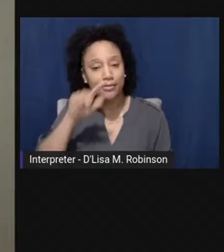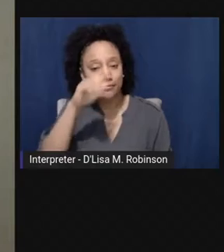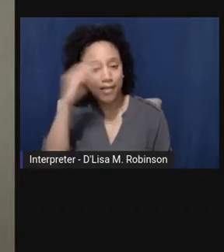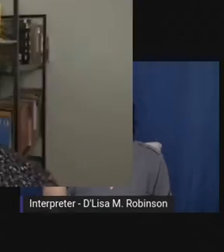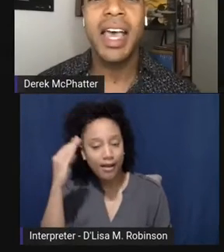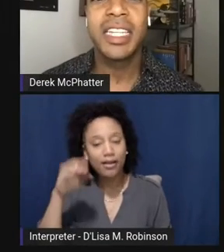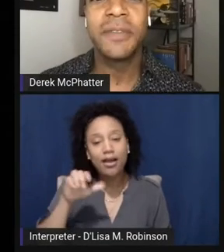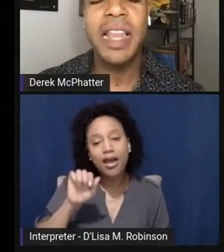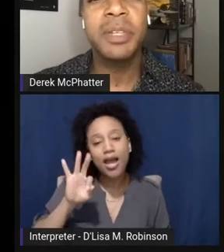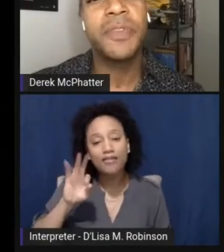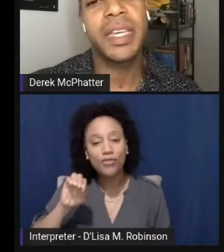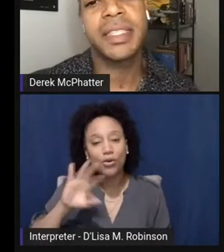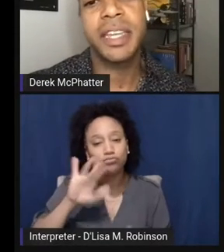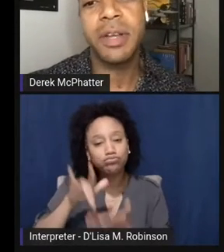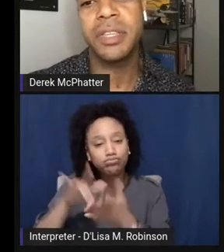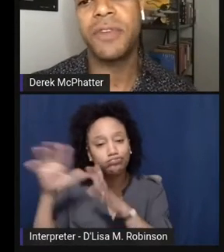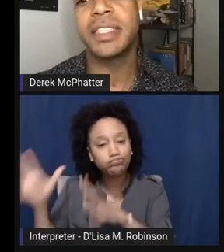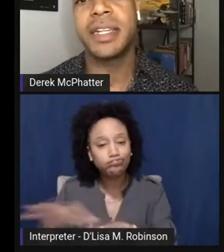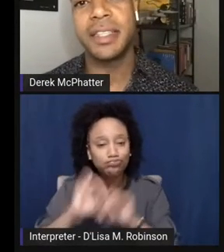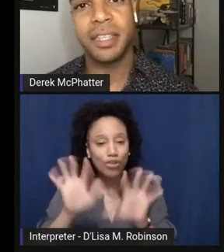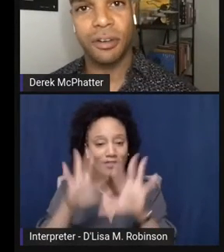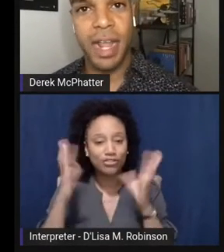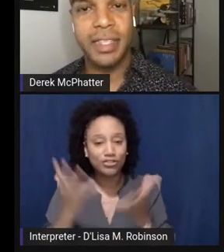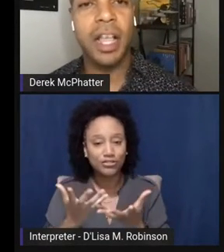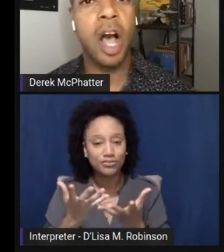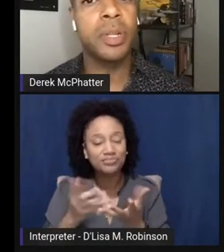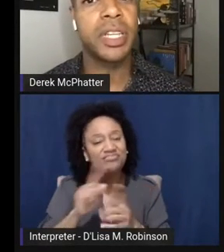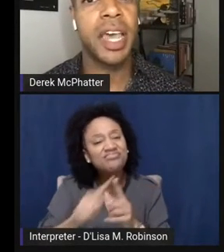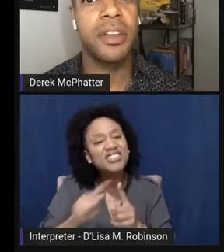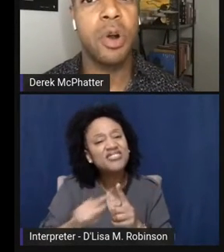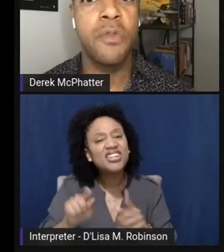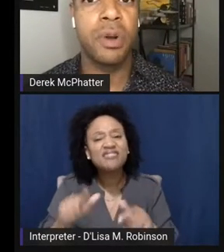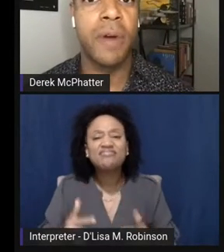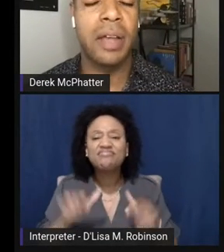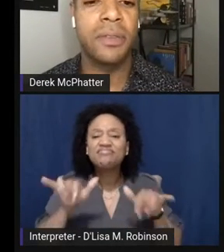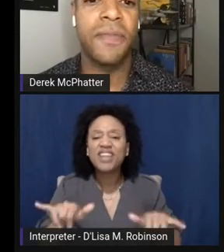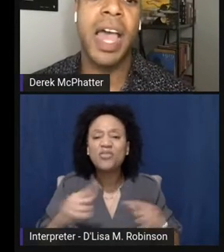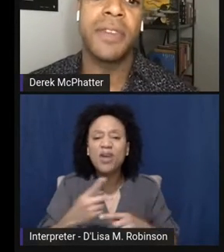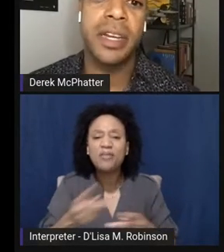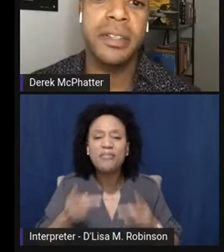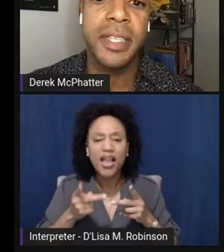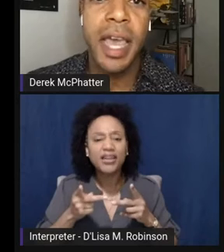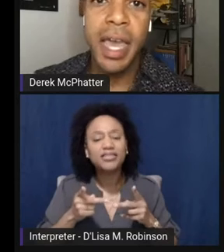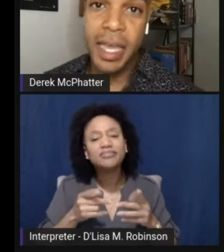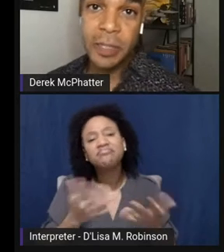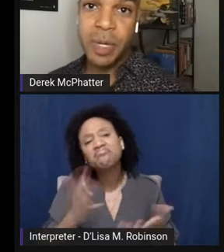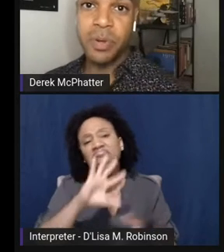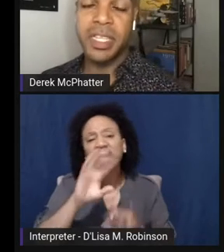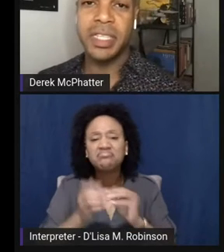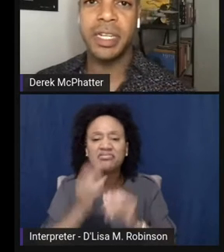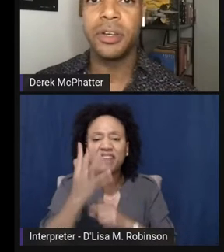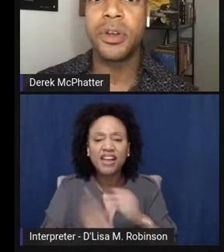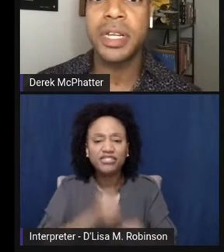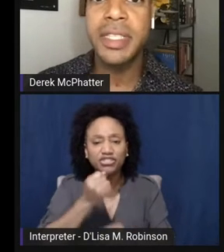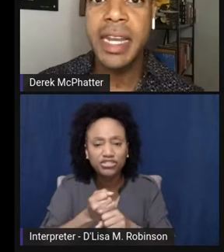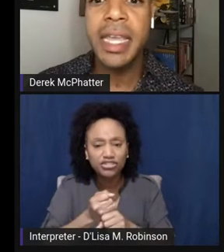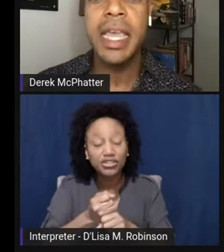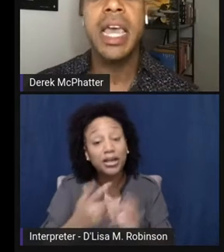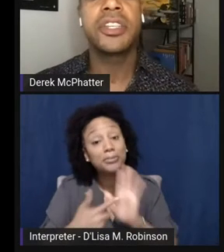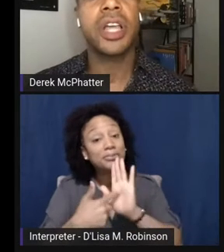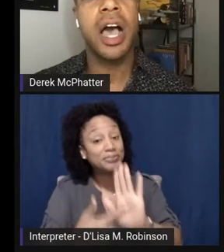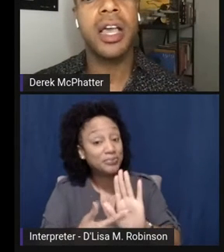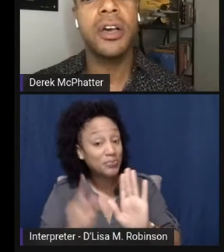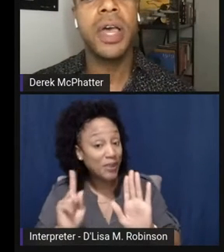extravaganza. Developed via a series of residencies and grants I cobbled together over around 5 years, it's been presented in New York